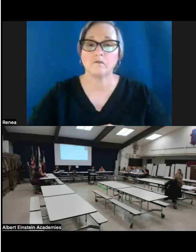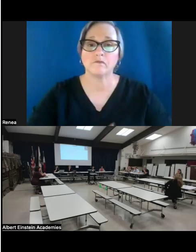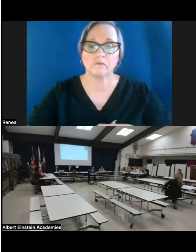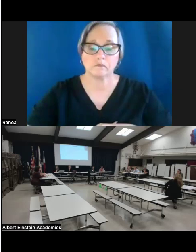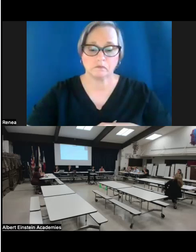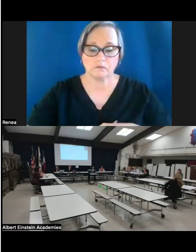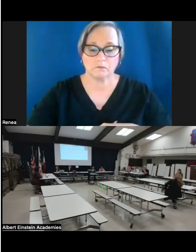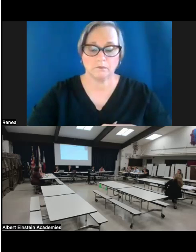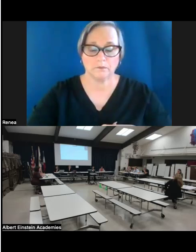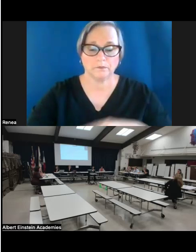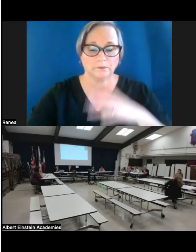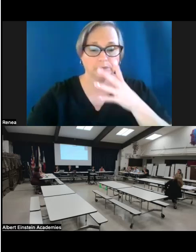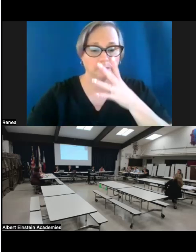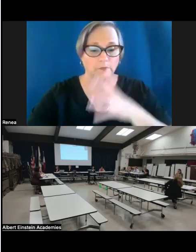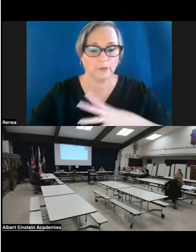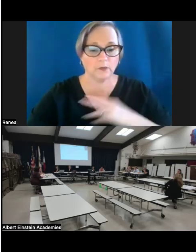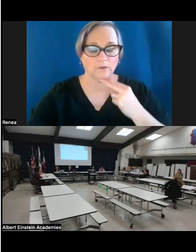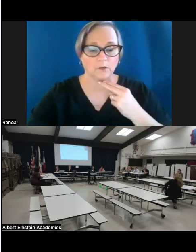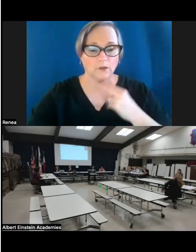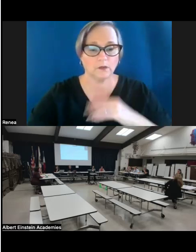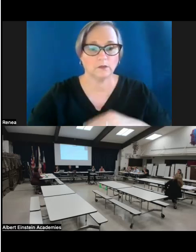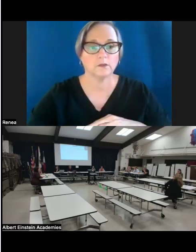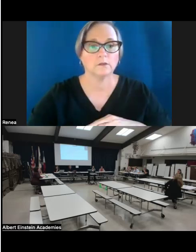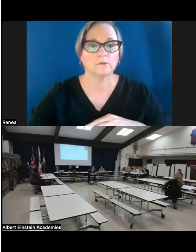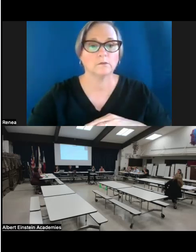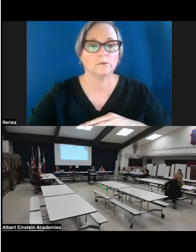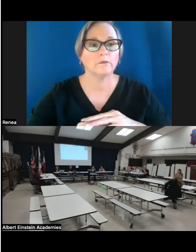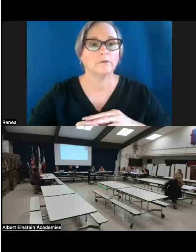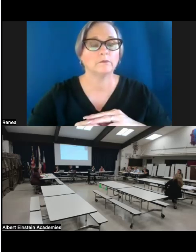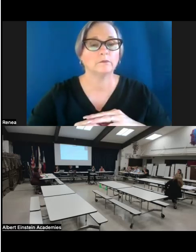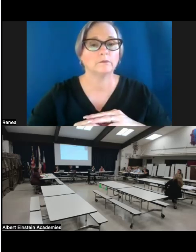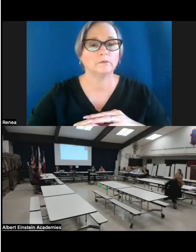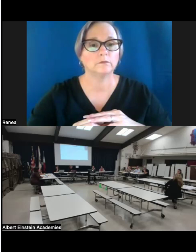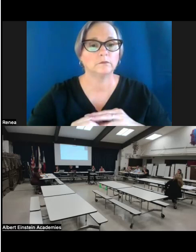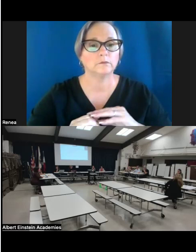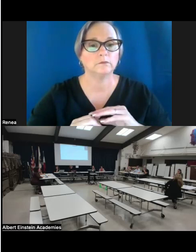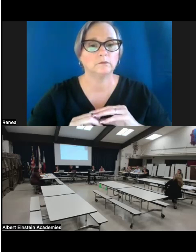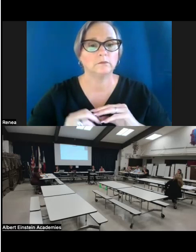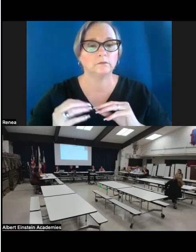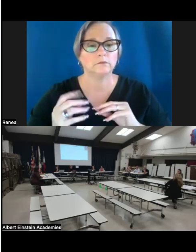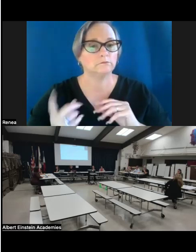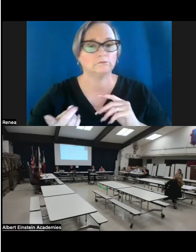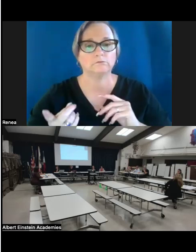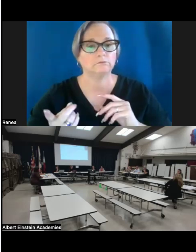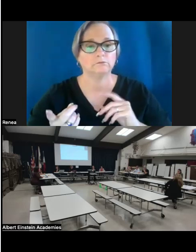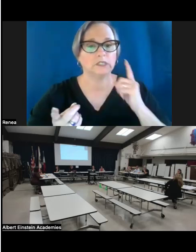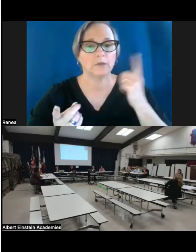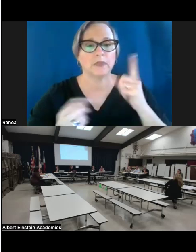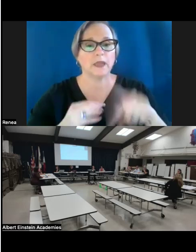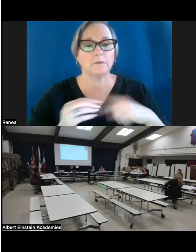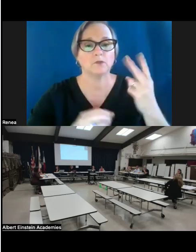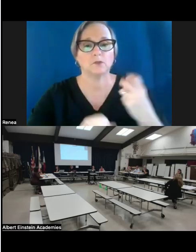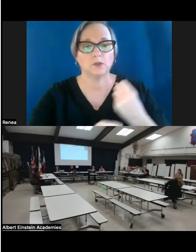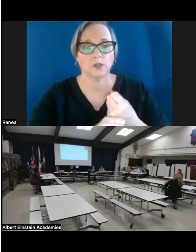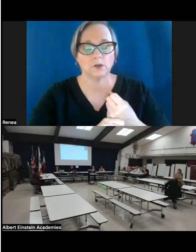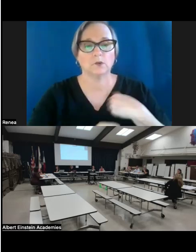Yeah, I mean, this is my last SSC meeting after 2 years. You know, we started really at zero. And I really